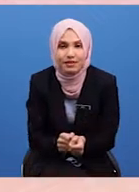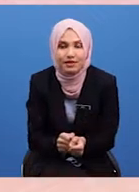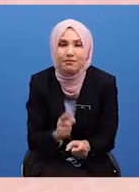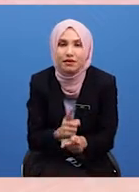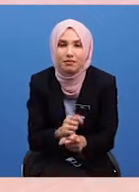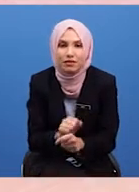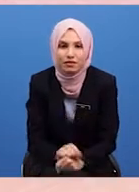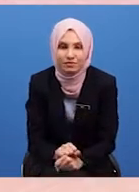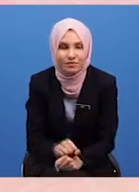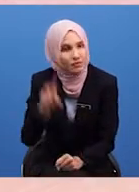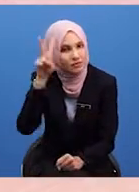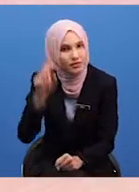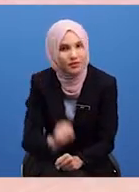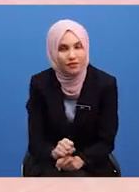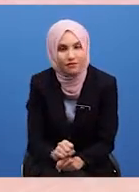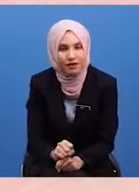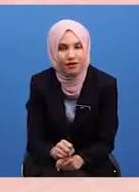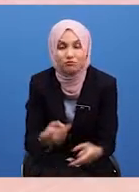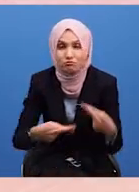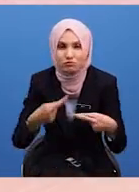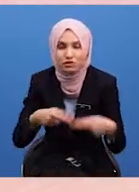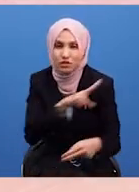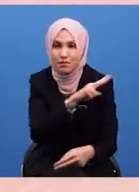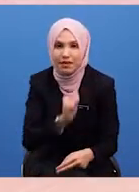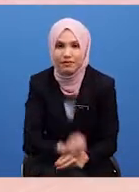meets Mr. Velos to return the medal.